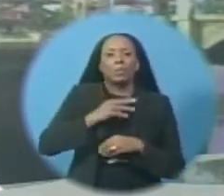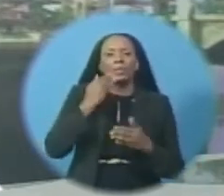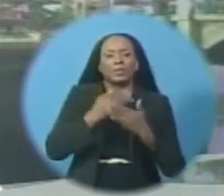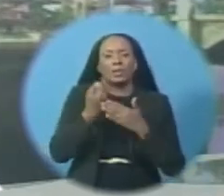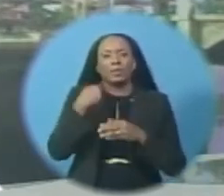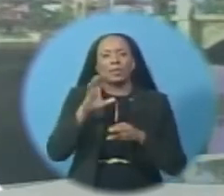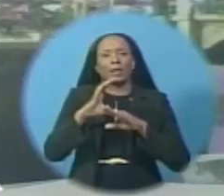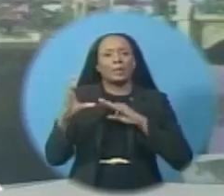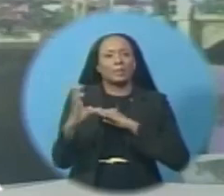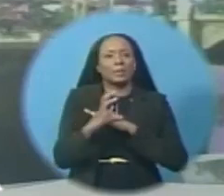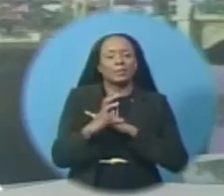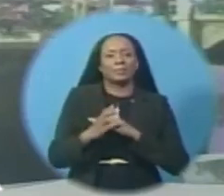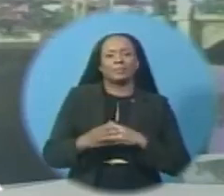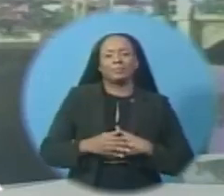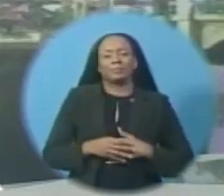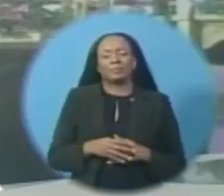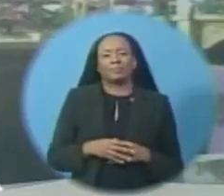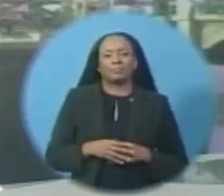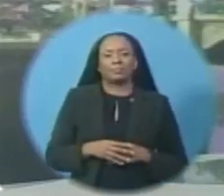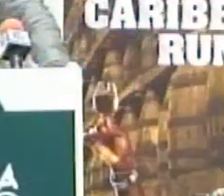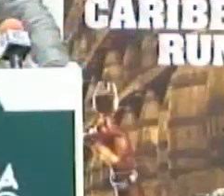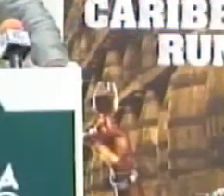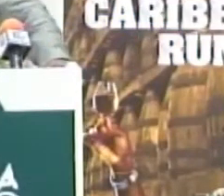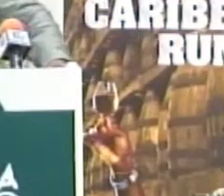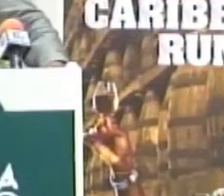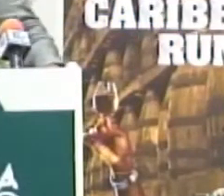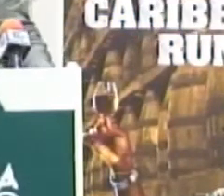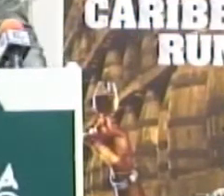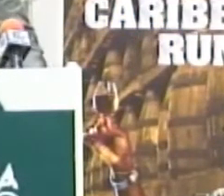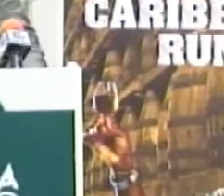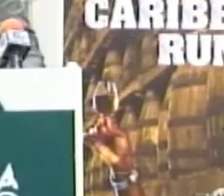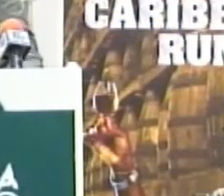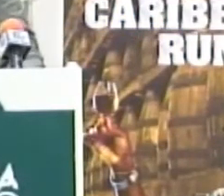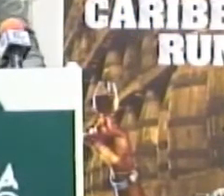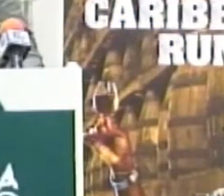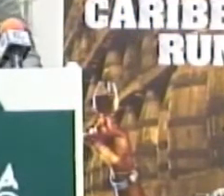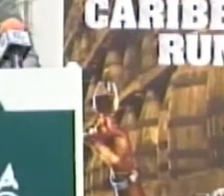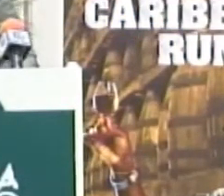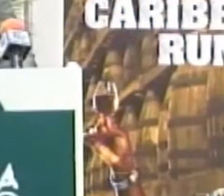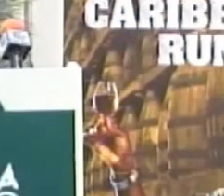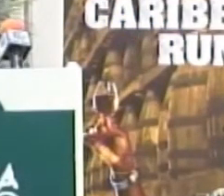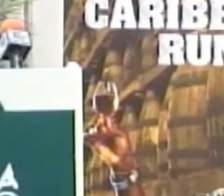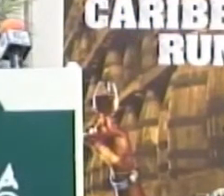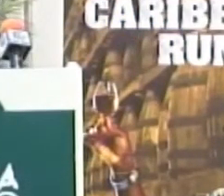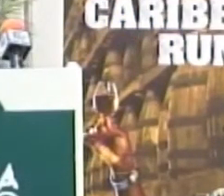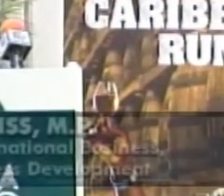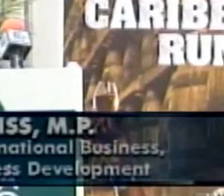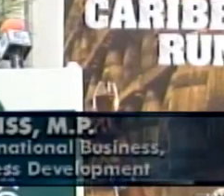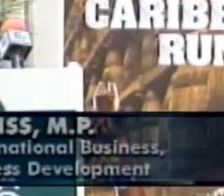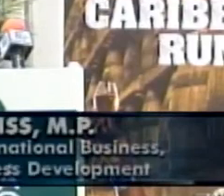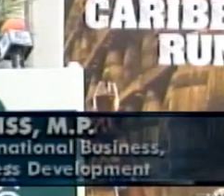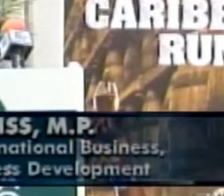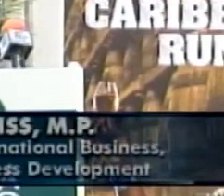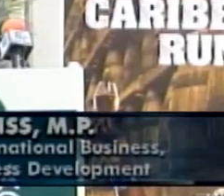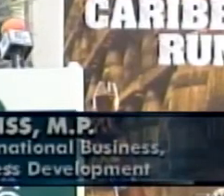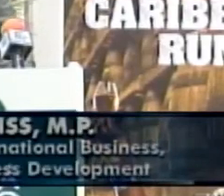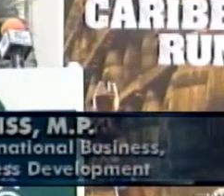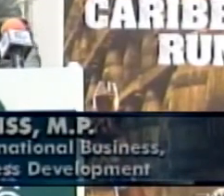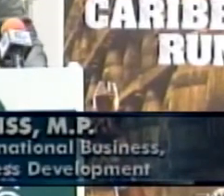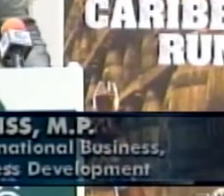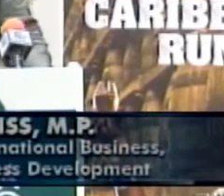industry in the Caribbean. According to studies undertaken by our private sector trade team here in Barbados, rum